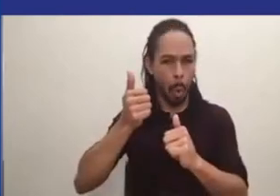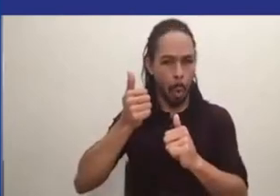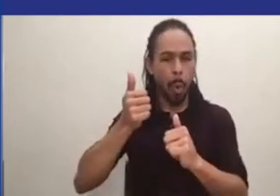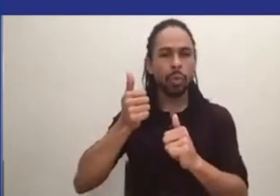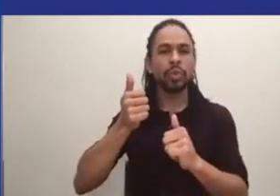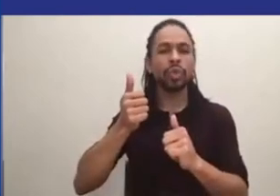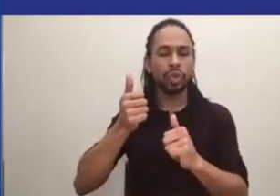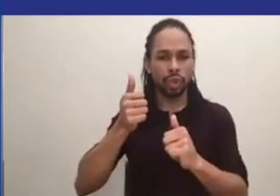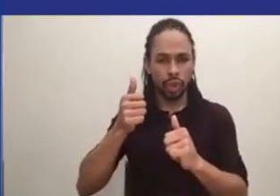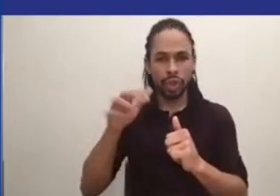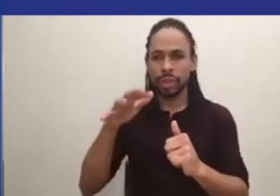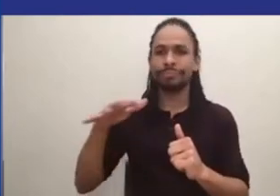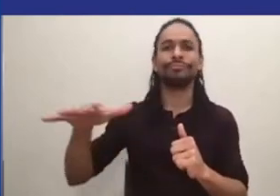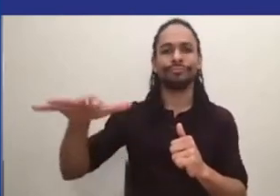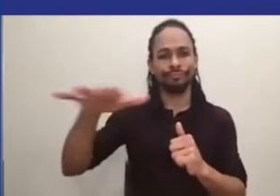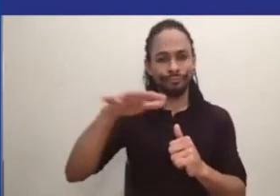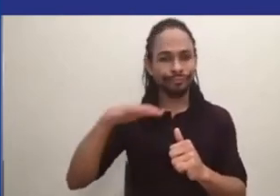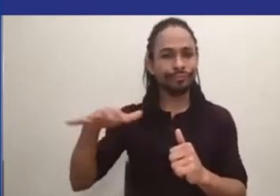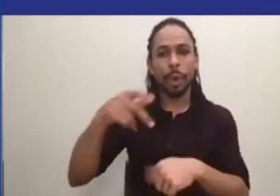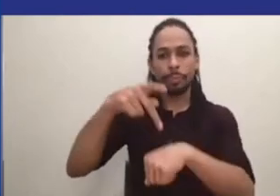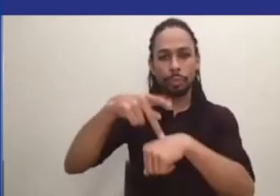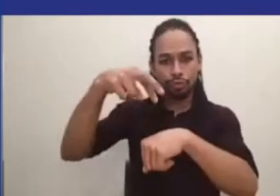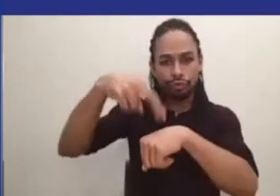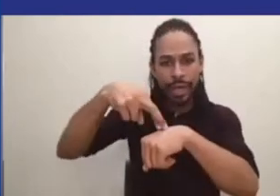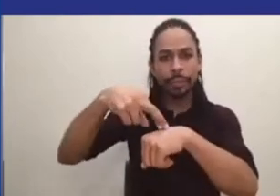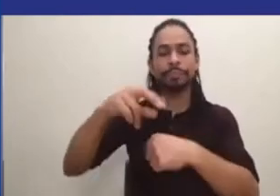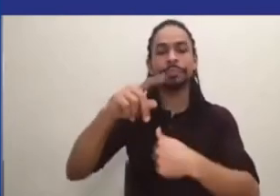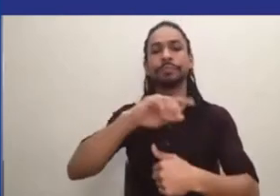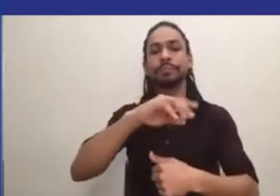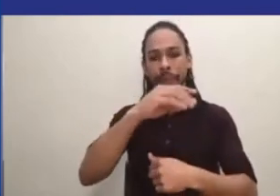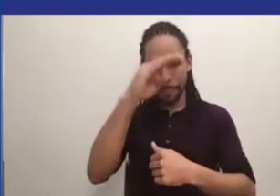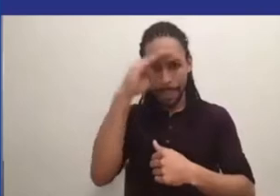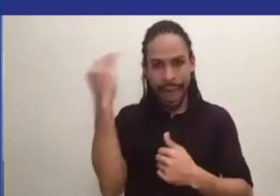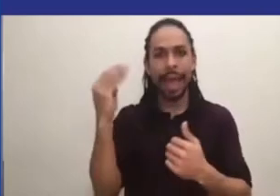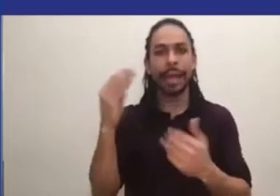but a predominantly Puerto Rican and Black community,